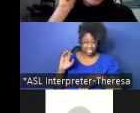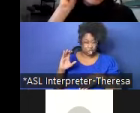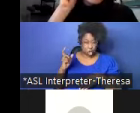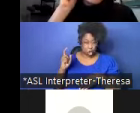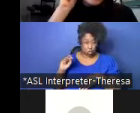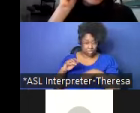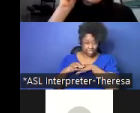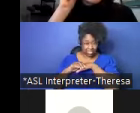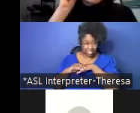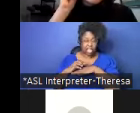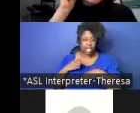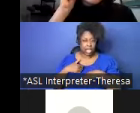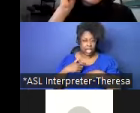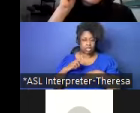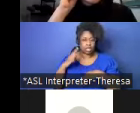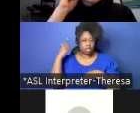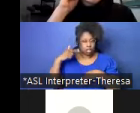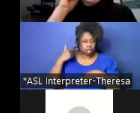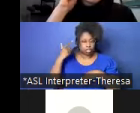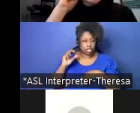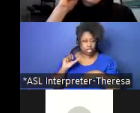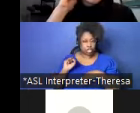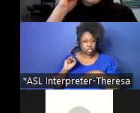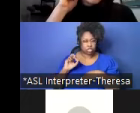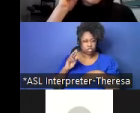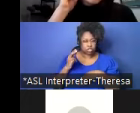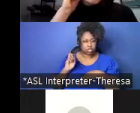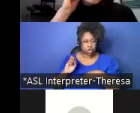London surge barrier, the one in Hull, one in Newcastle,